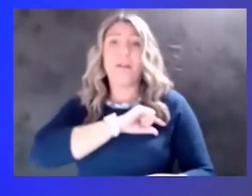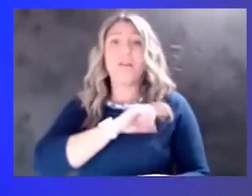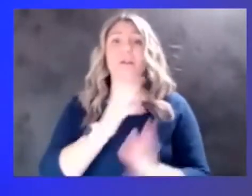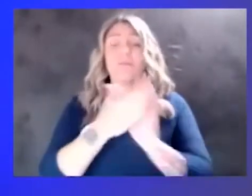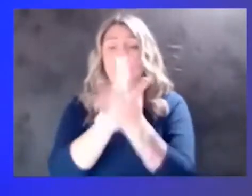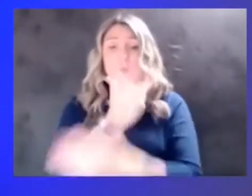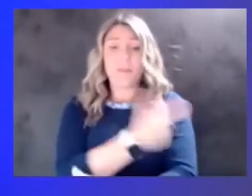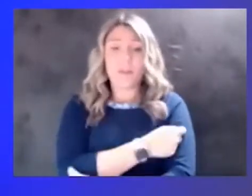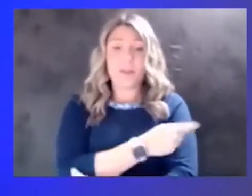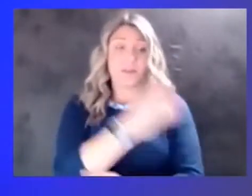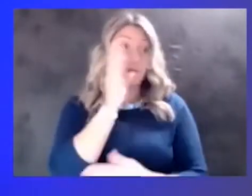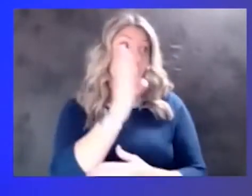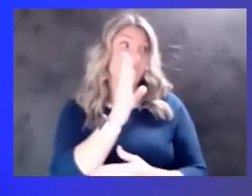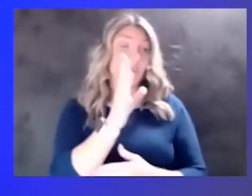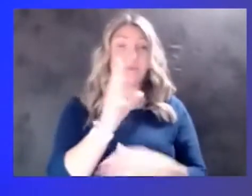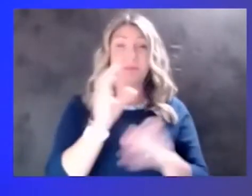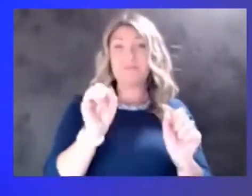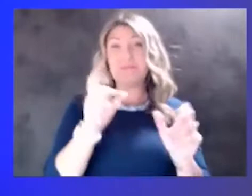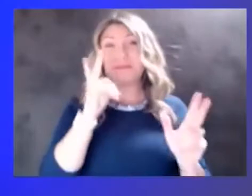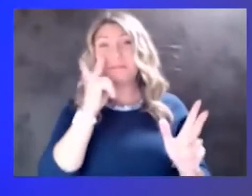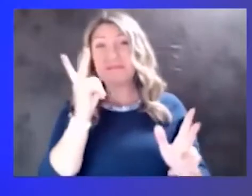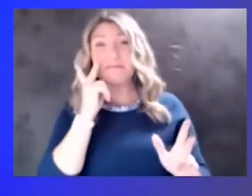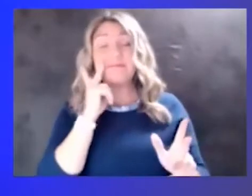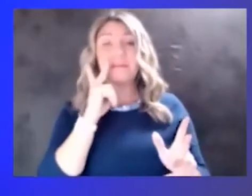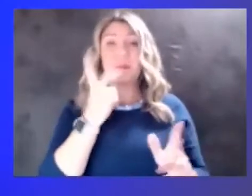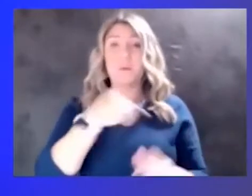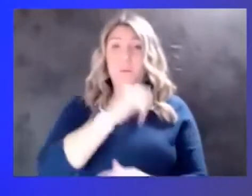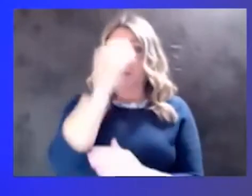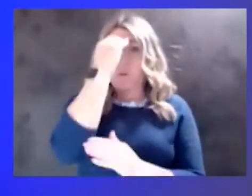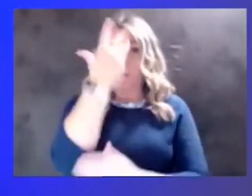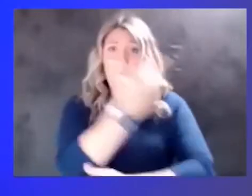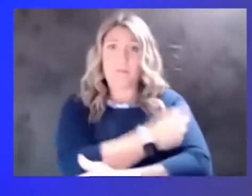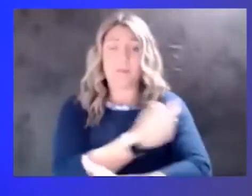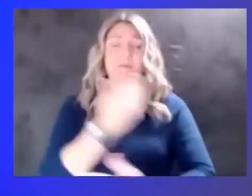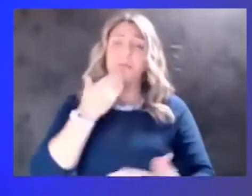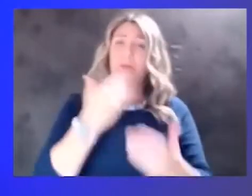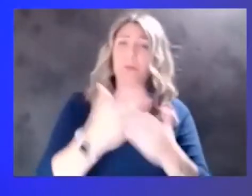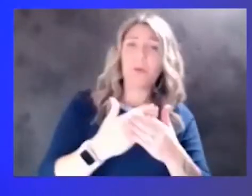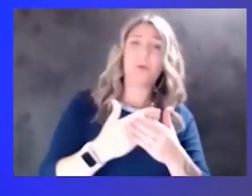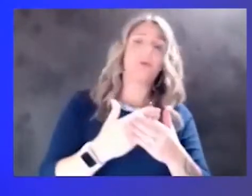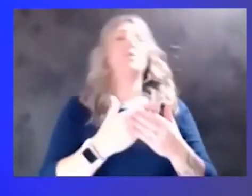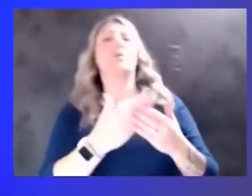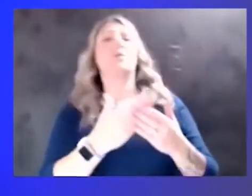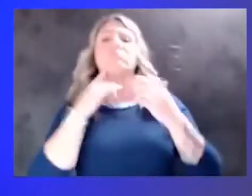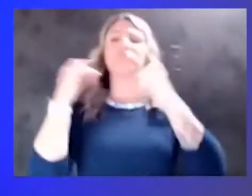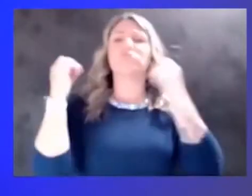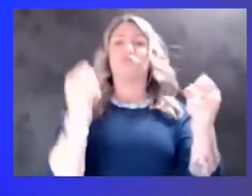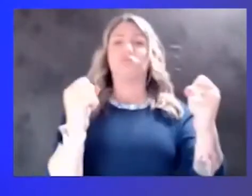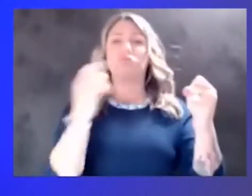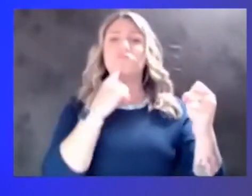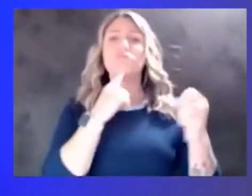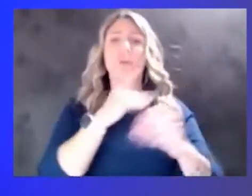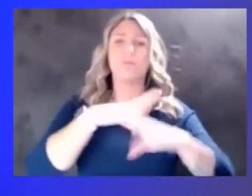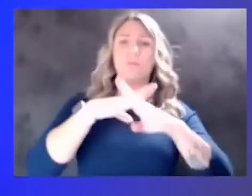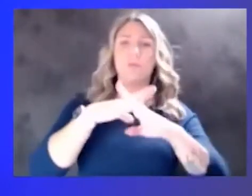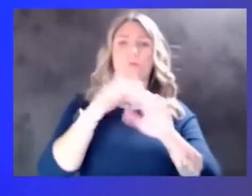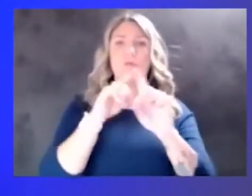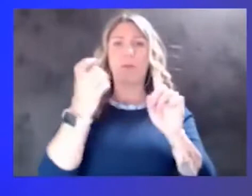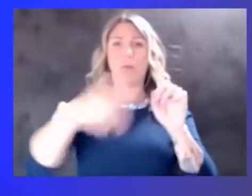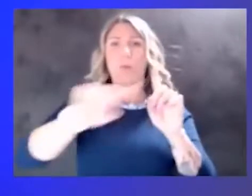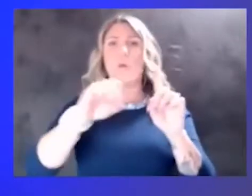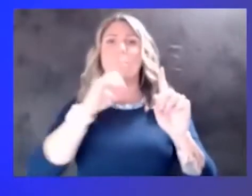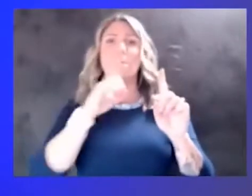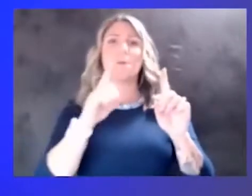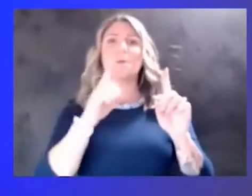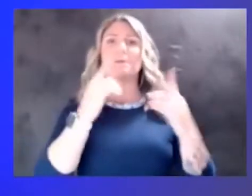probably what we are going to see. We know that the vaccinations offer good, robust, durable immunity even for those prevalent circulating variants